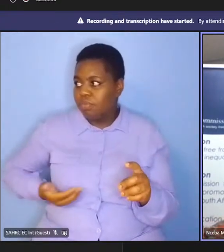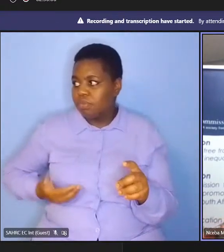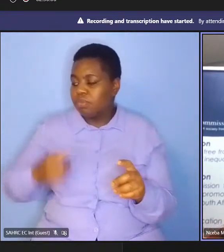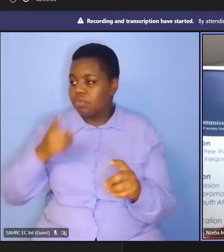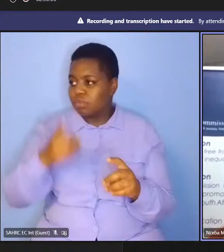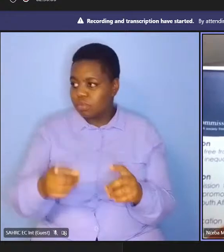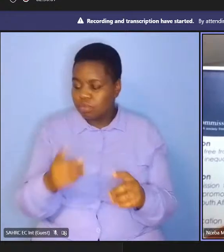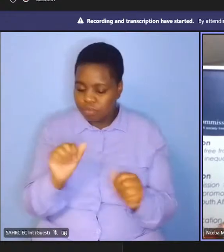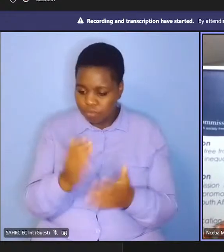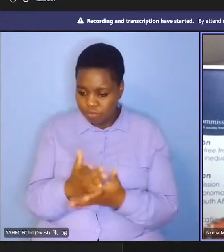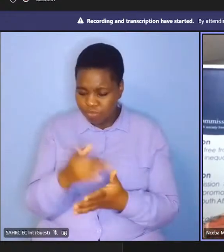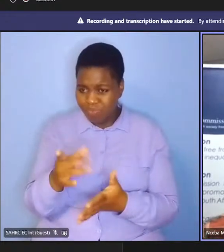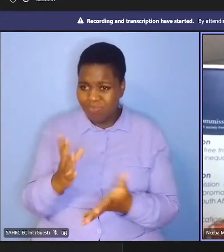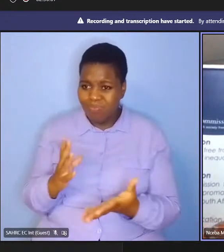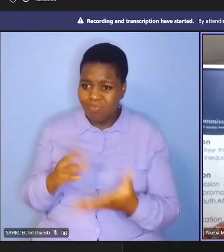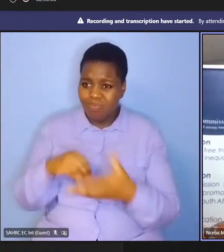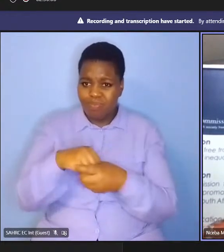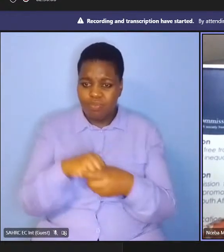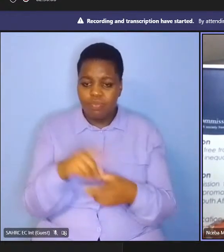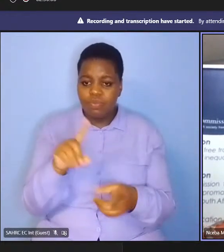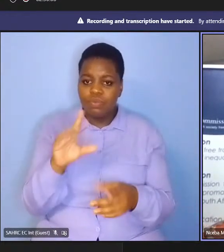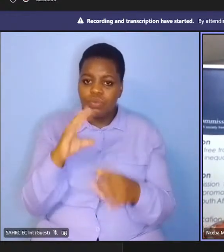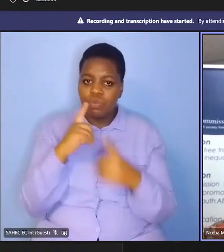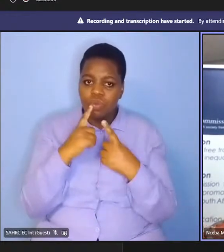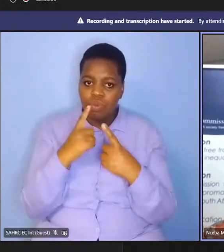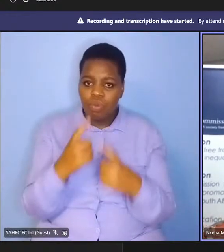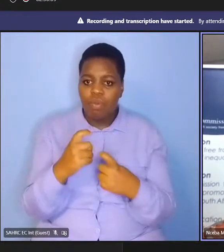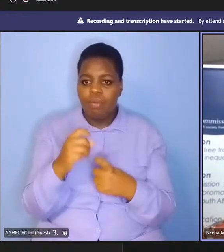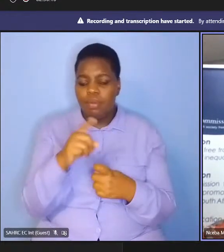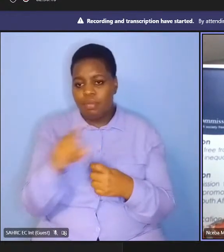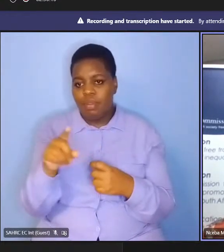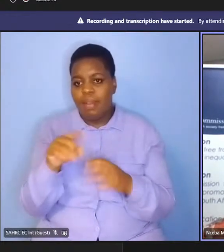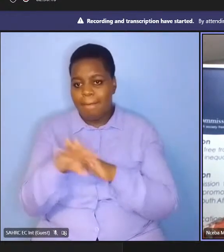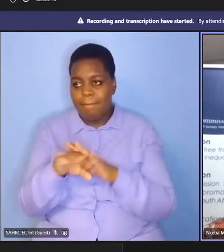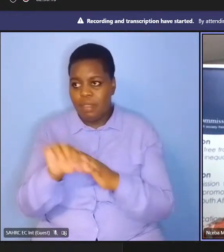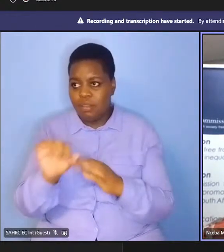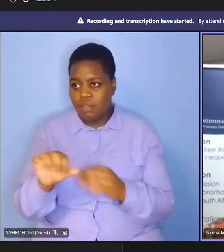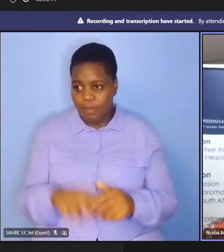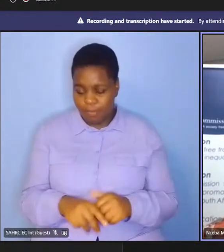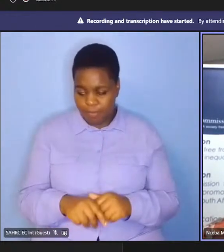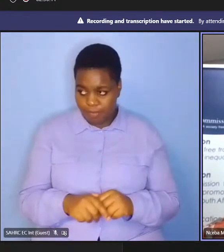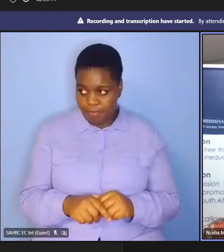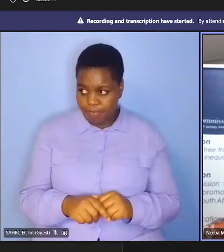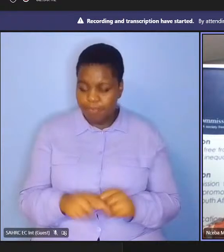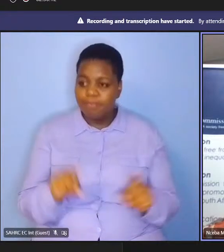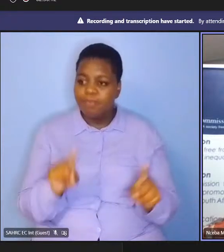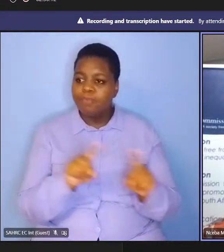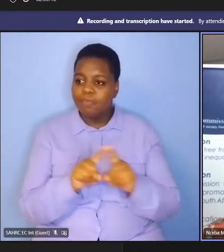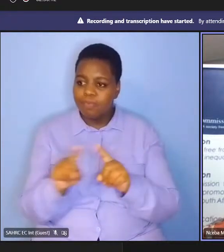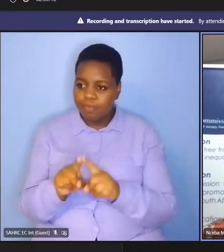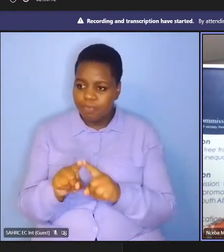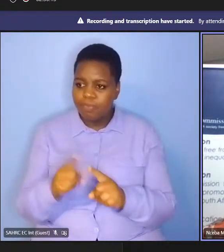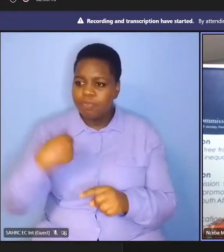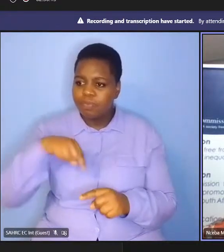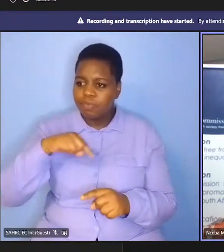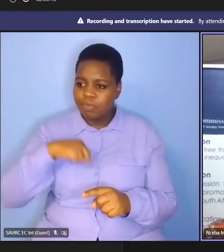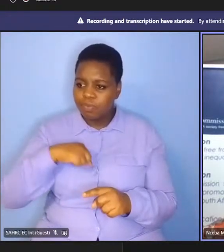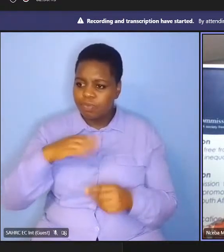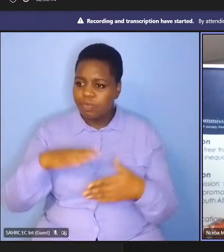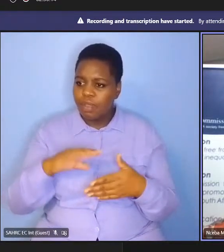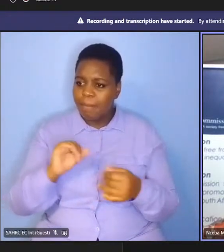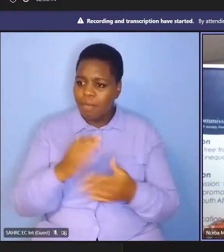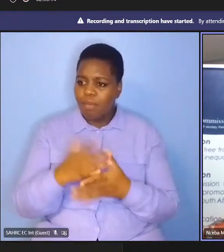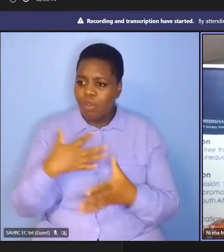be laid or a complaint be lodged on the Commission based on that. But also the promotion of equality